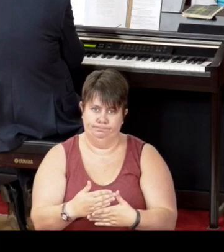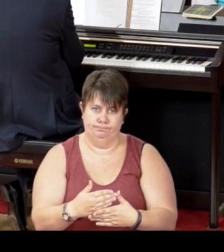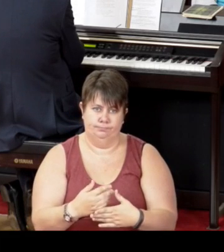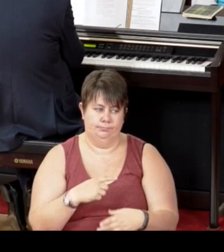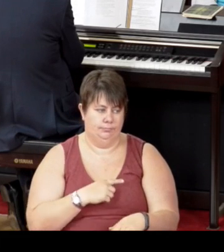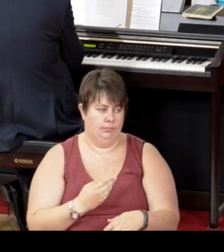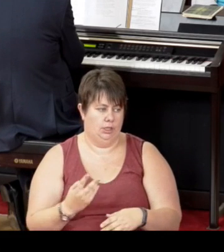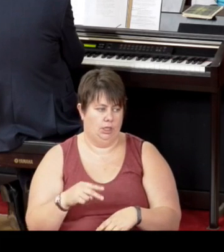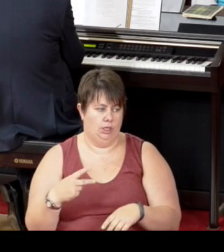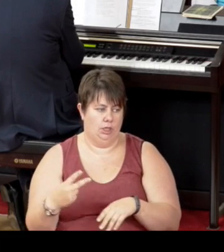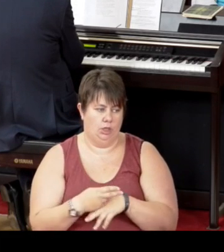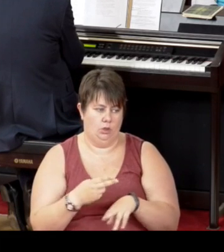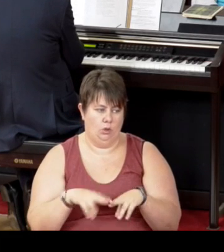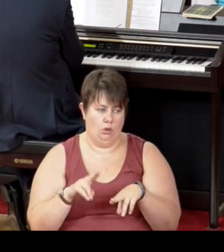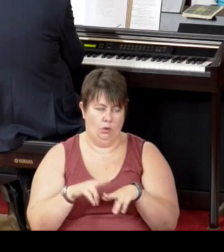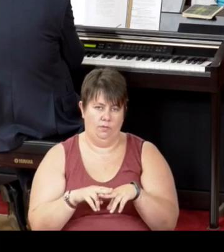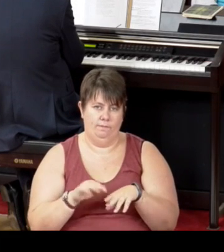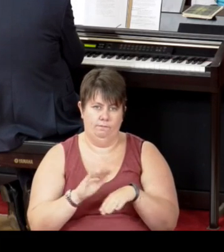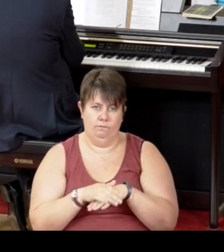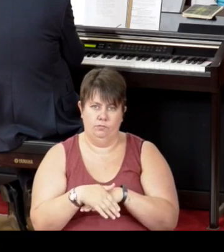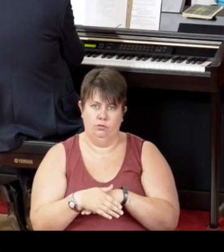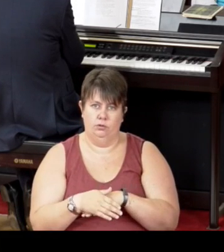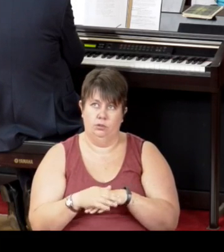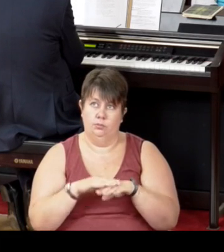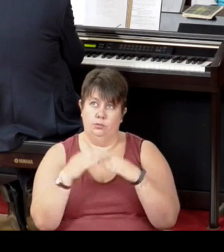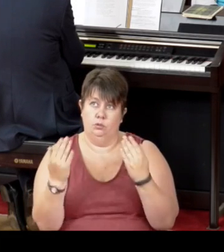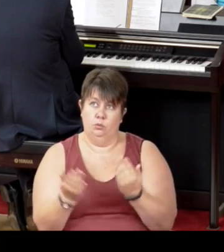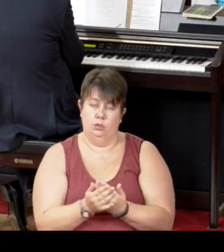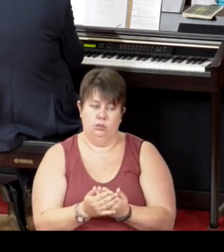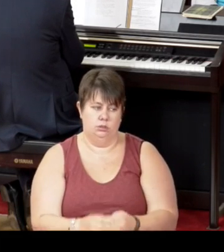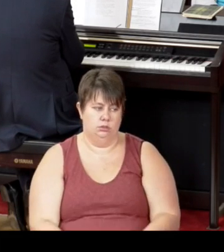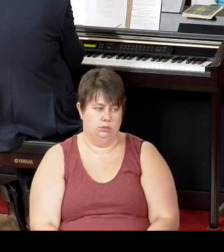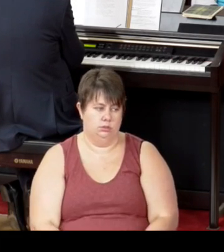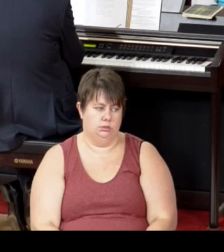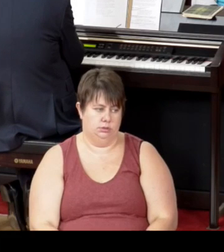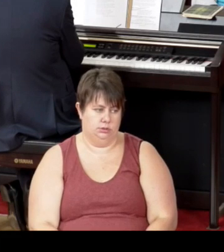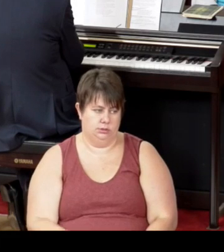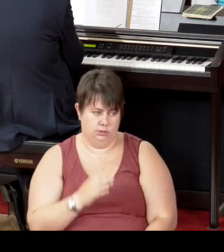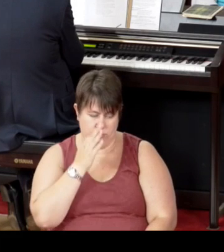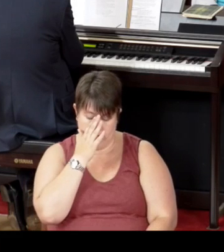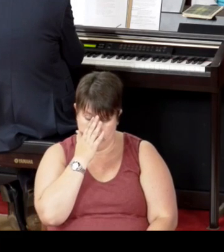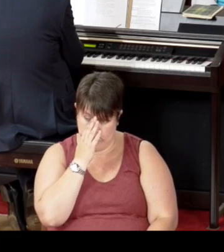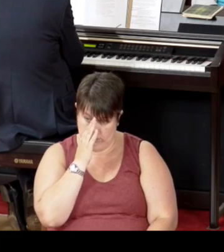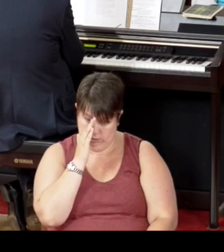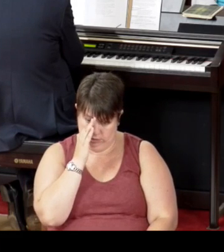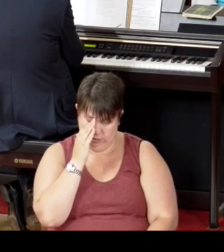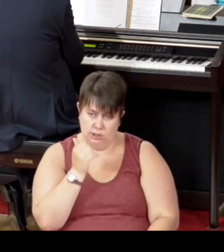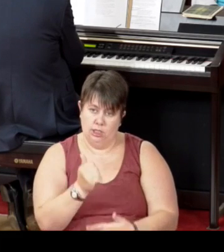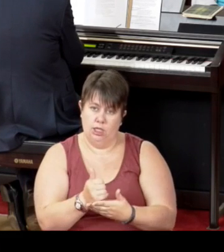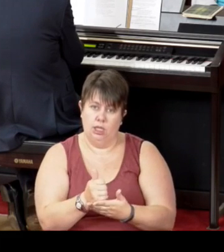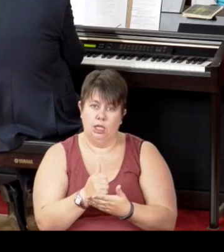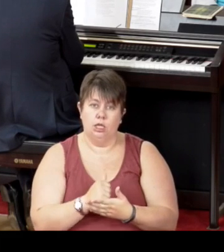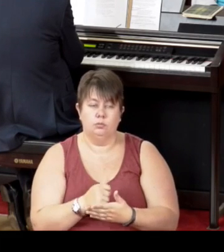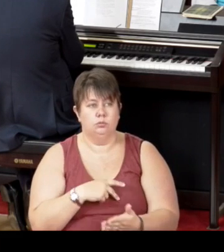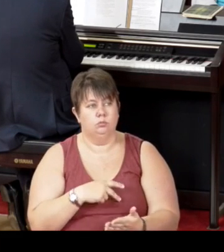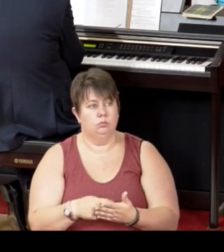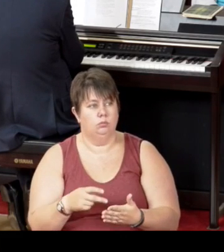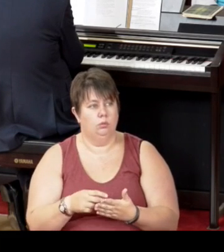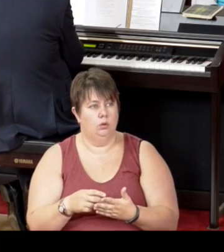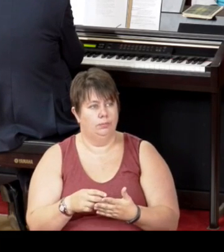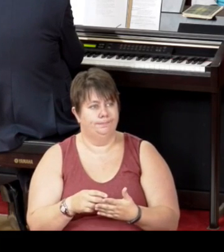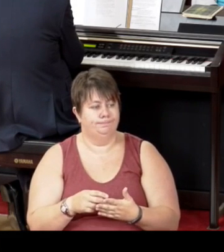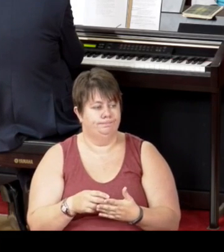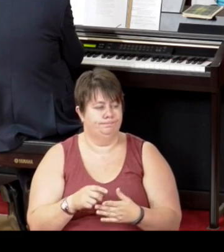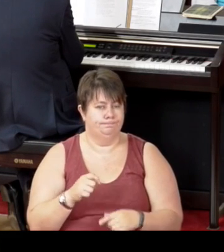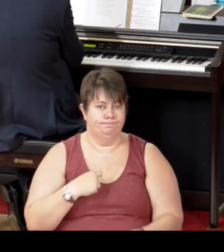from those who are most in need of your gospel. Help us to walk with courage and conviction,